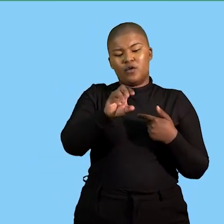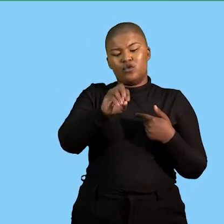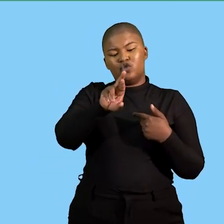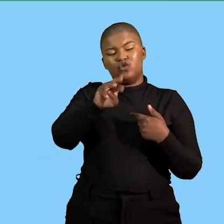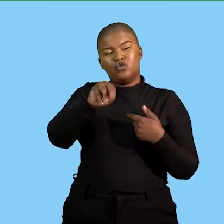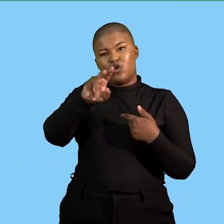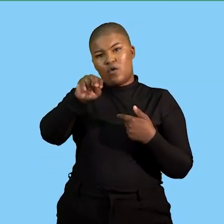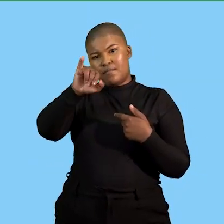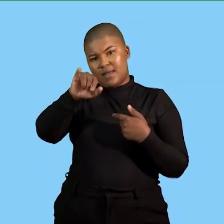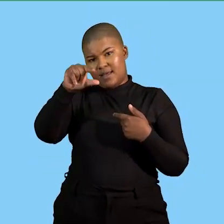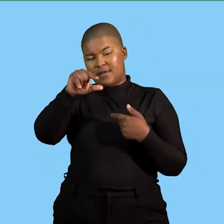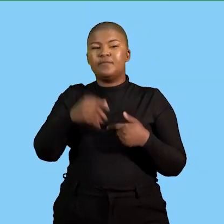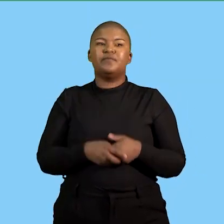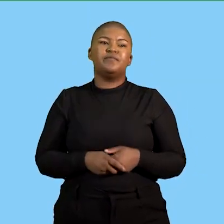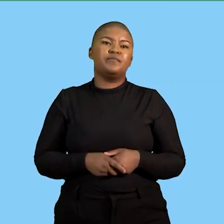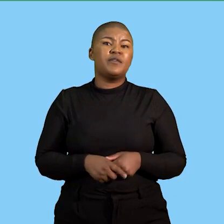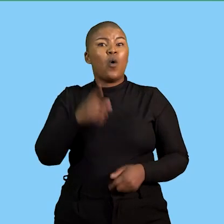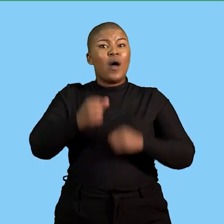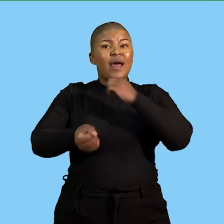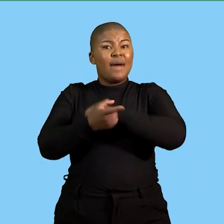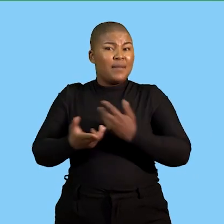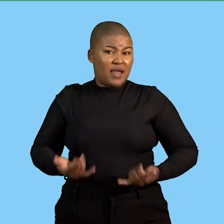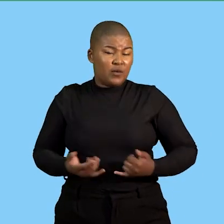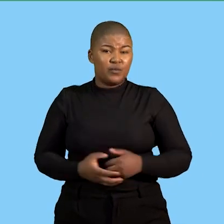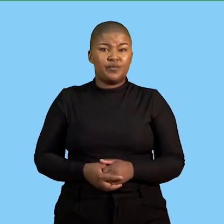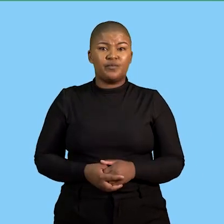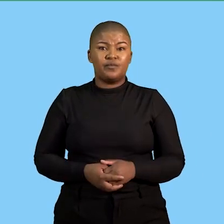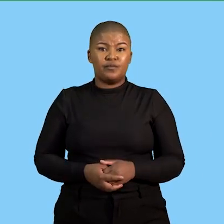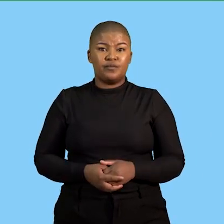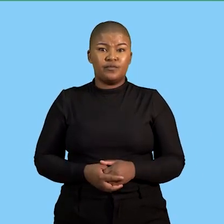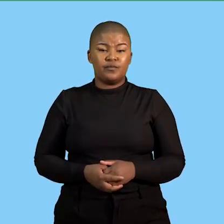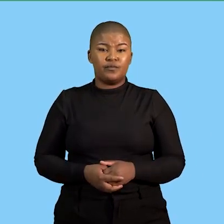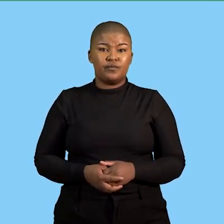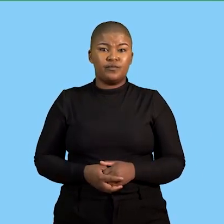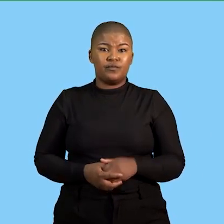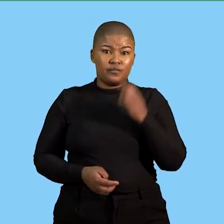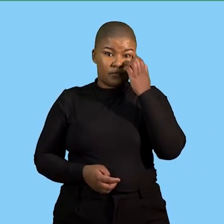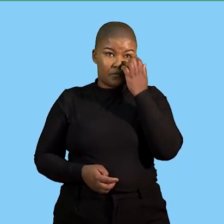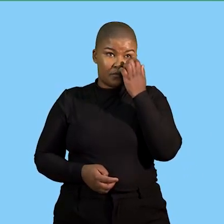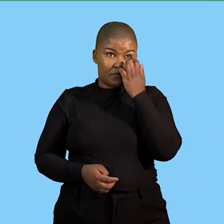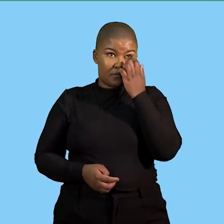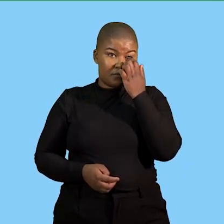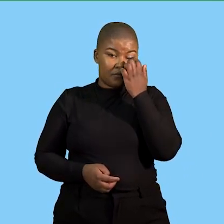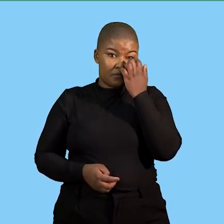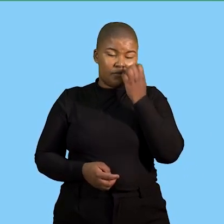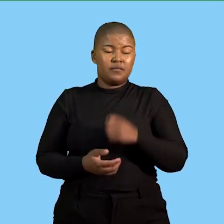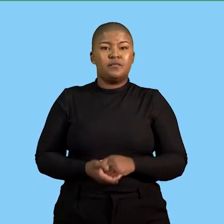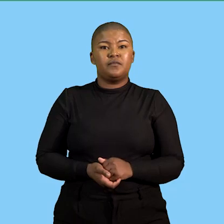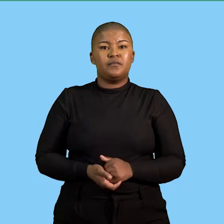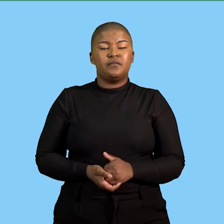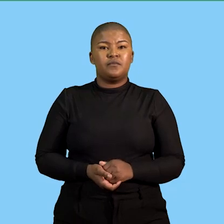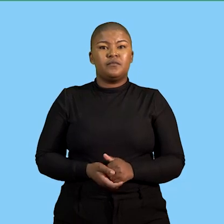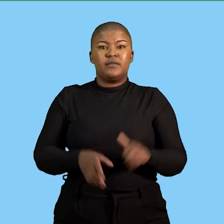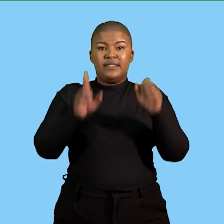What happens during this stage is now teams go through a period of conflict